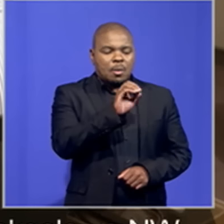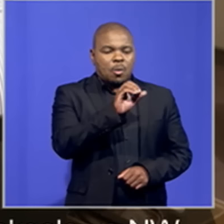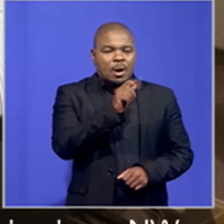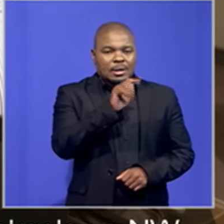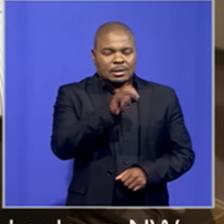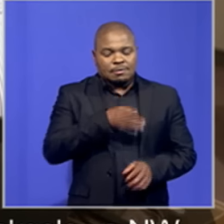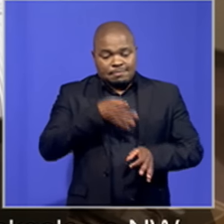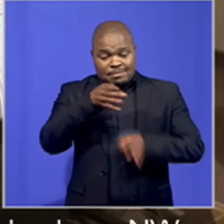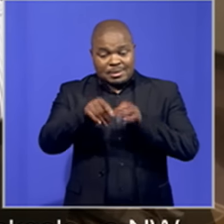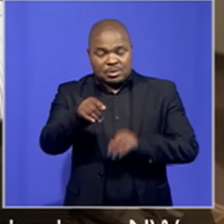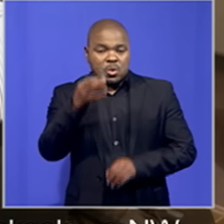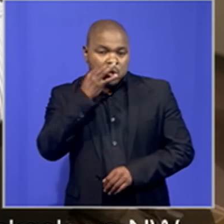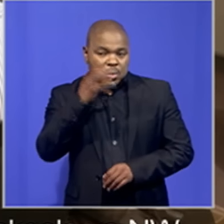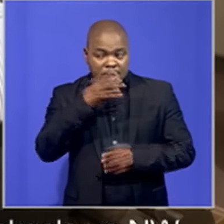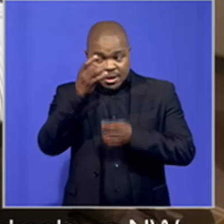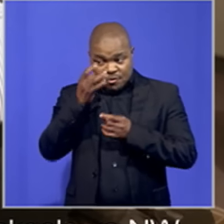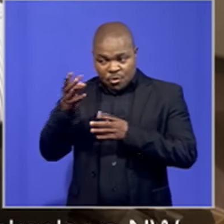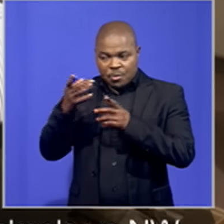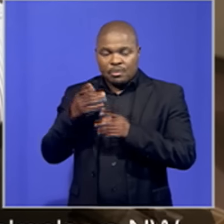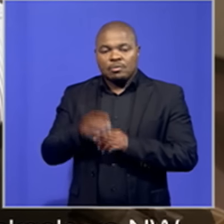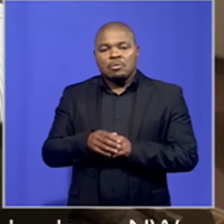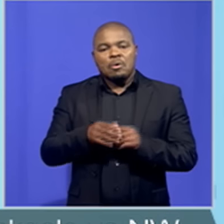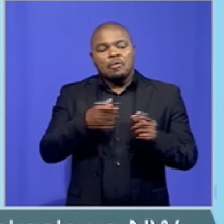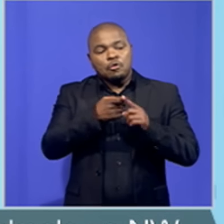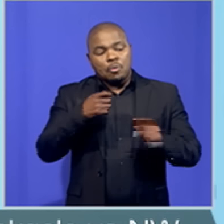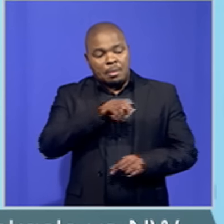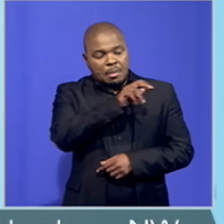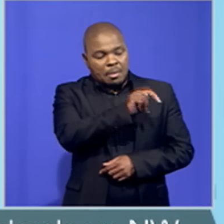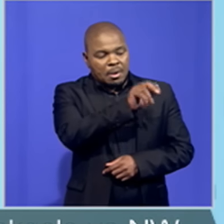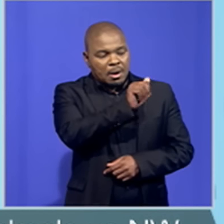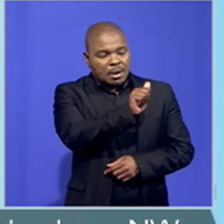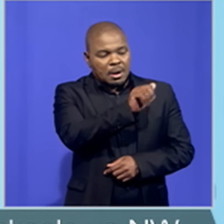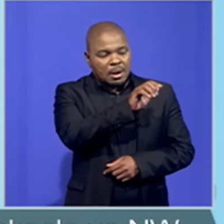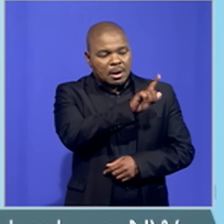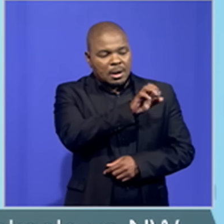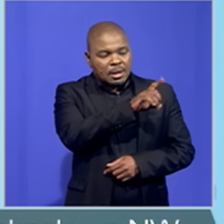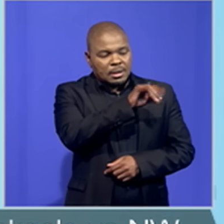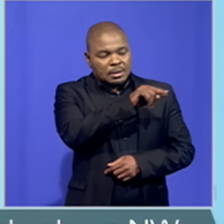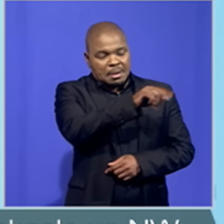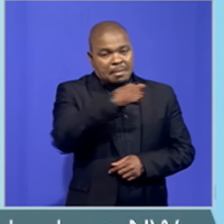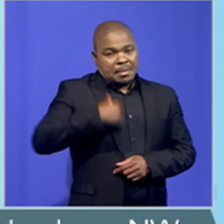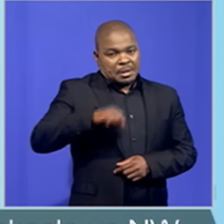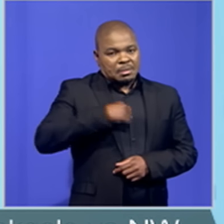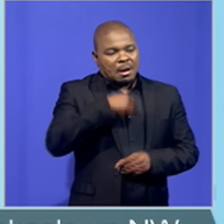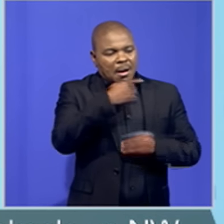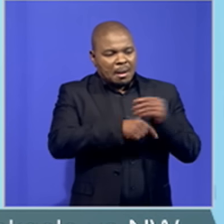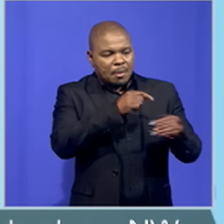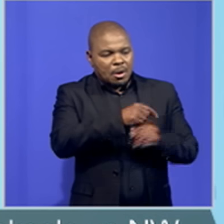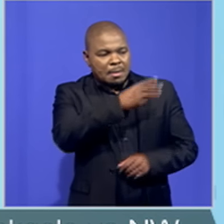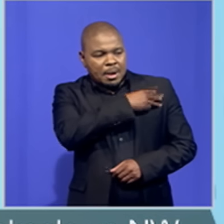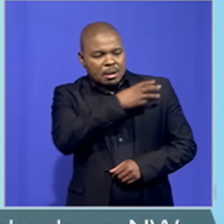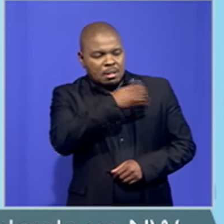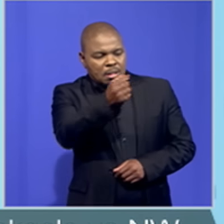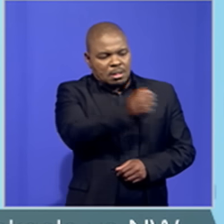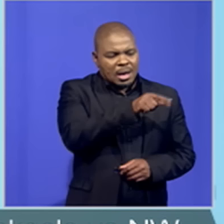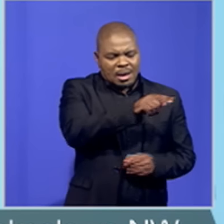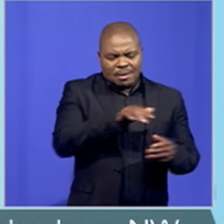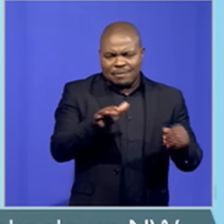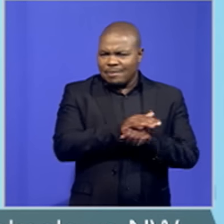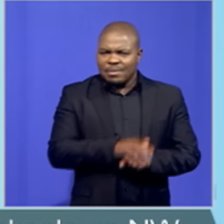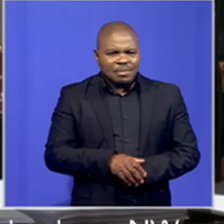gore tshedimosetso e neng ya romelwa kwa lefapheng ke masepala wa Naledi e malebana le pegelo ya go thapiwa ga motsamaisi e ne e tlhaela. Mutlo